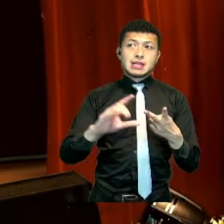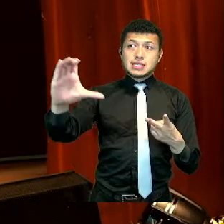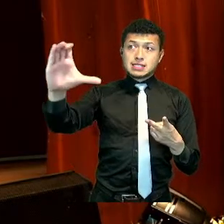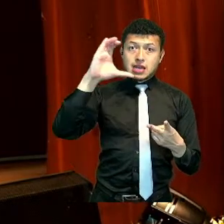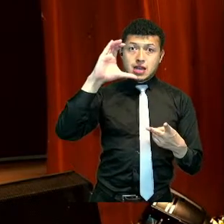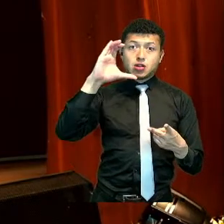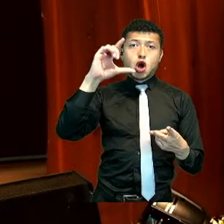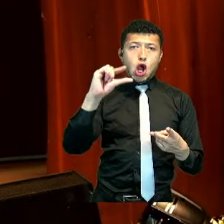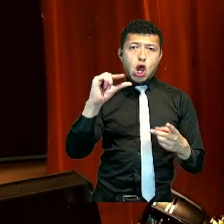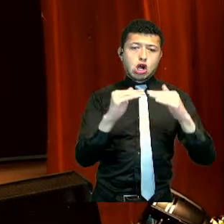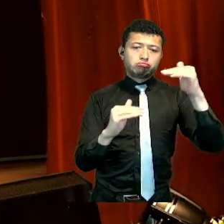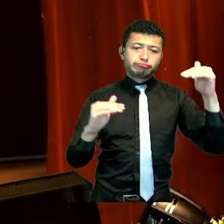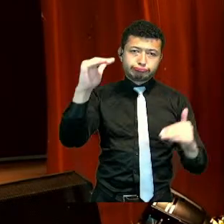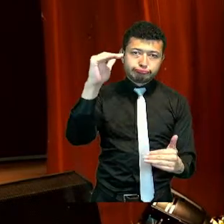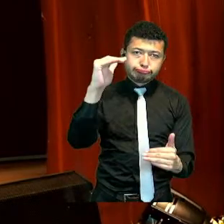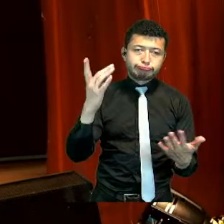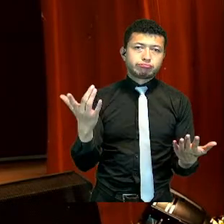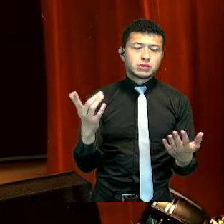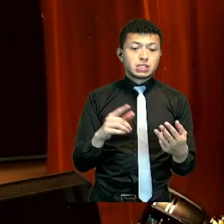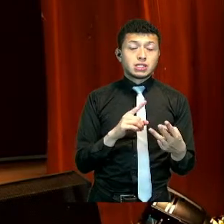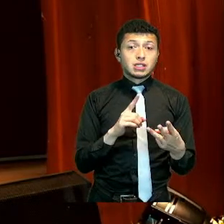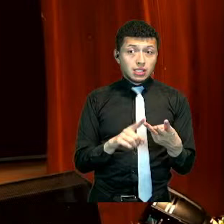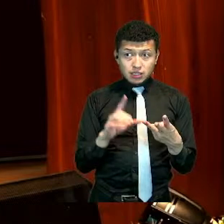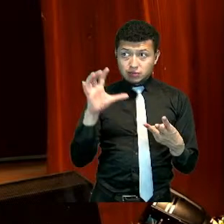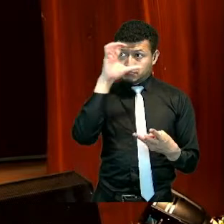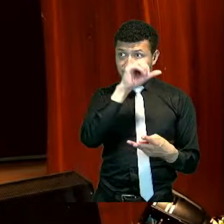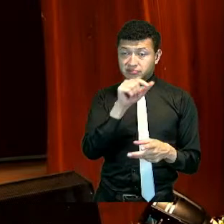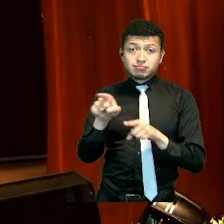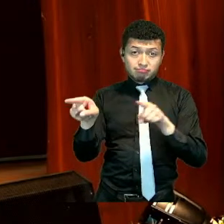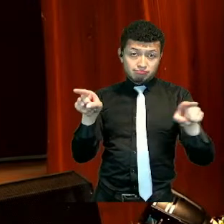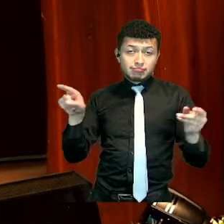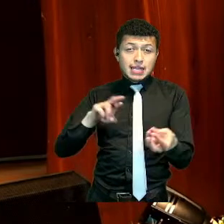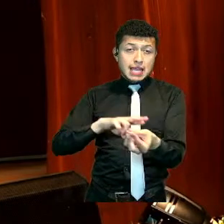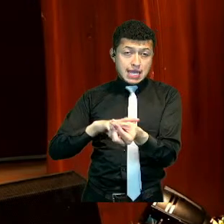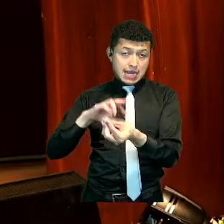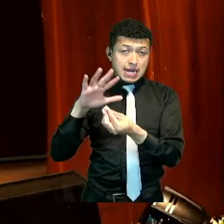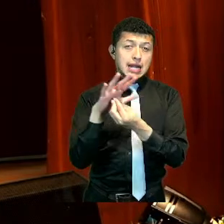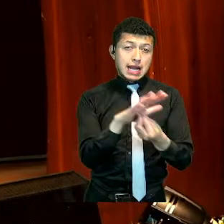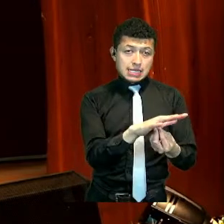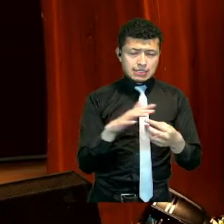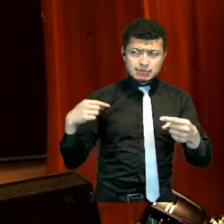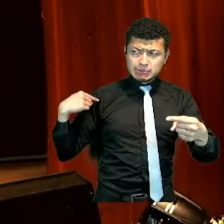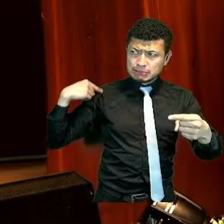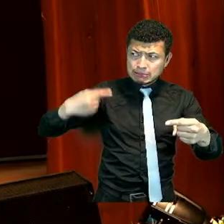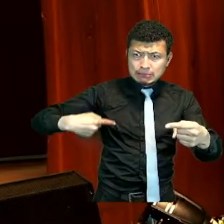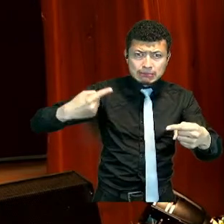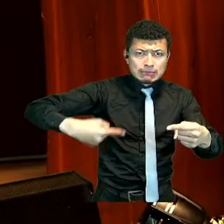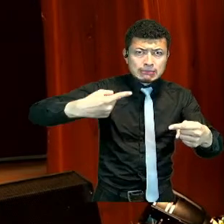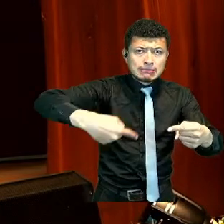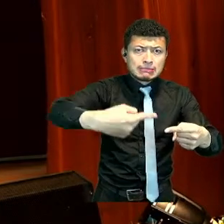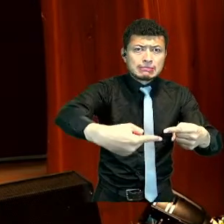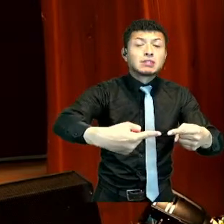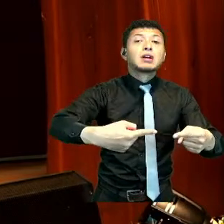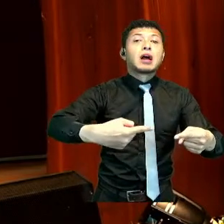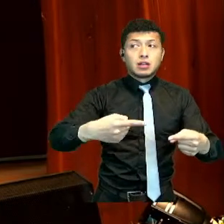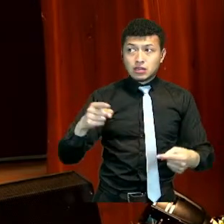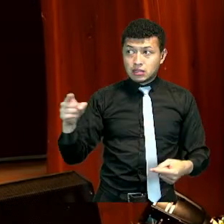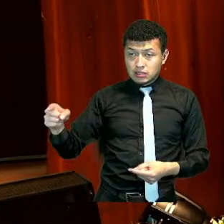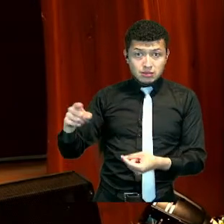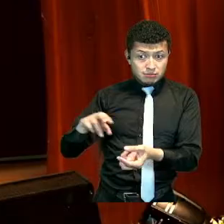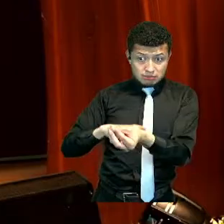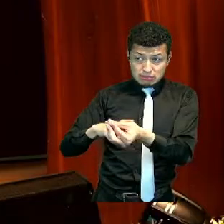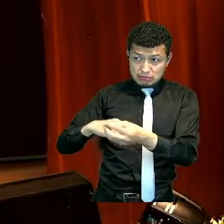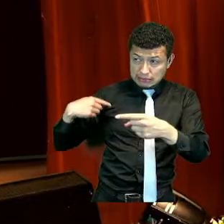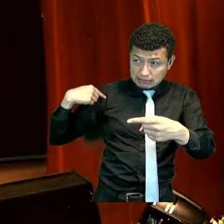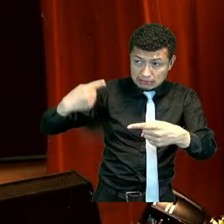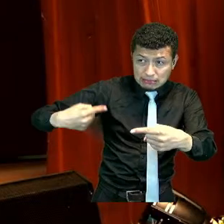positions. Then the salaries are not equal as well. And then we see how systematic and embedded the racism truly is.